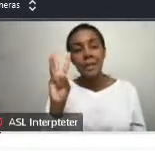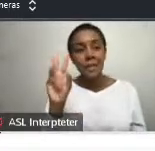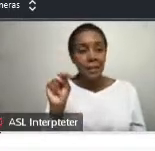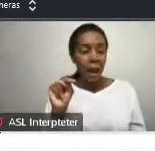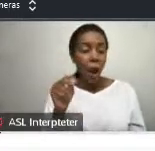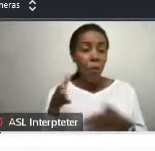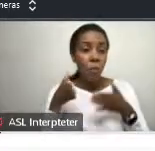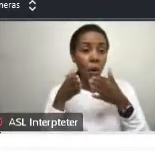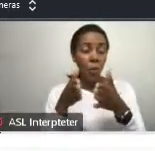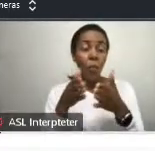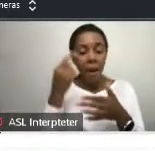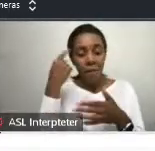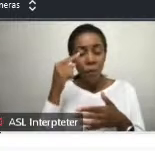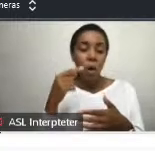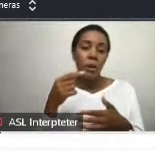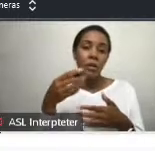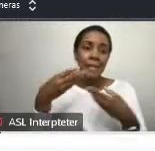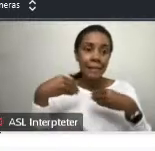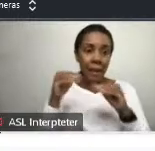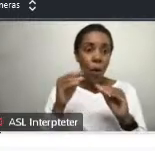probably some of the most diverse in the city,